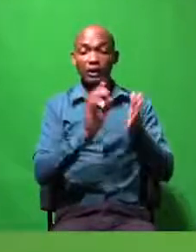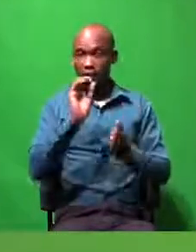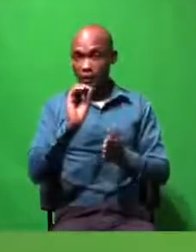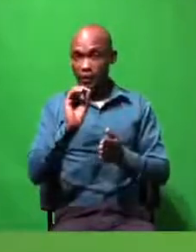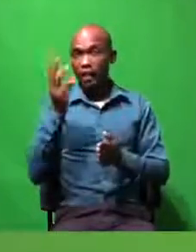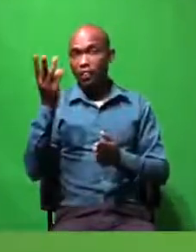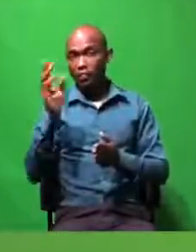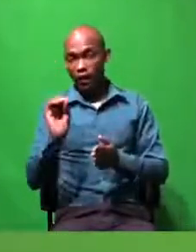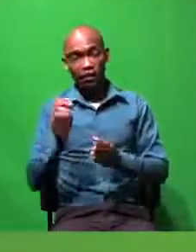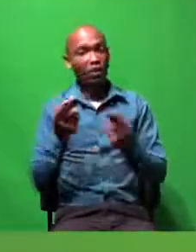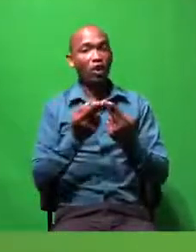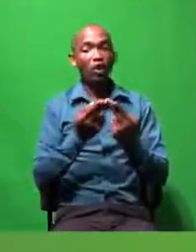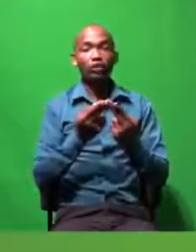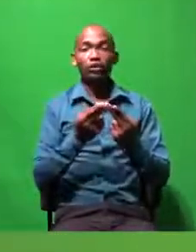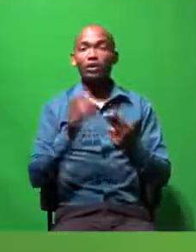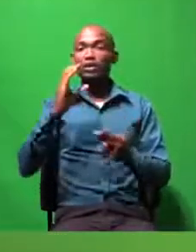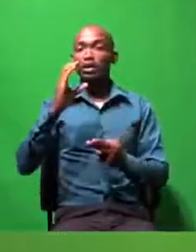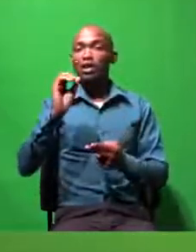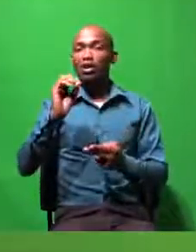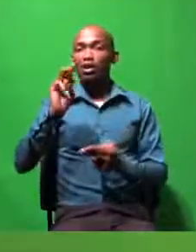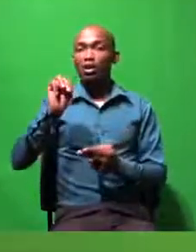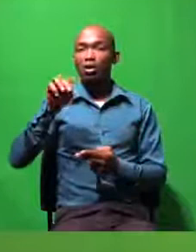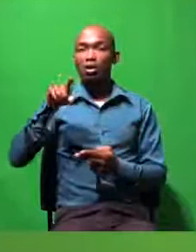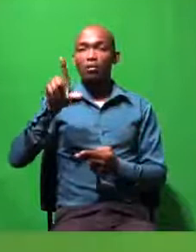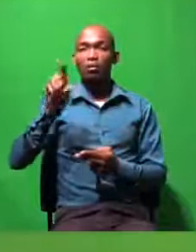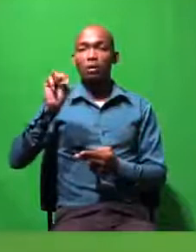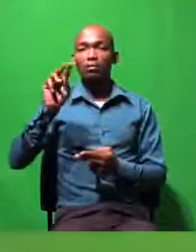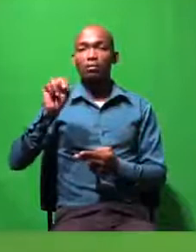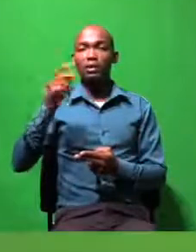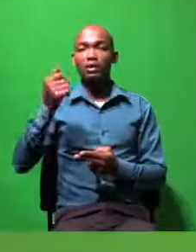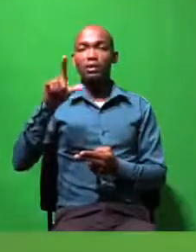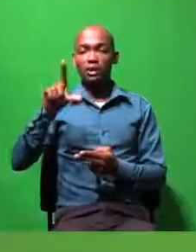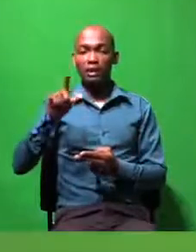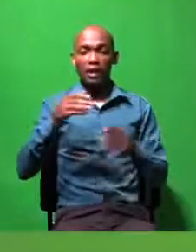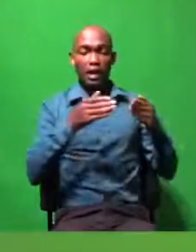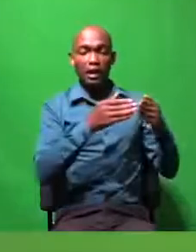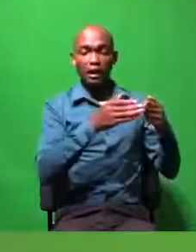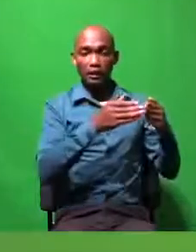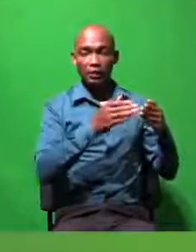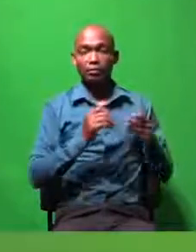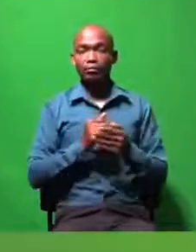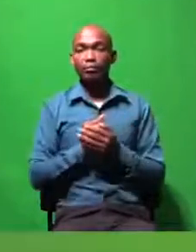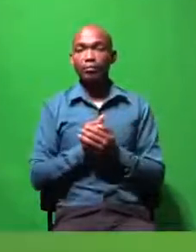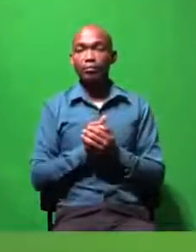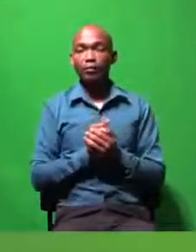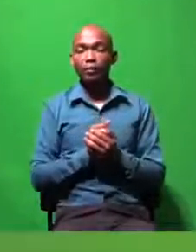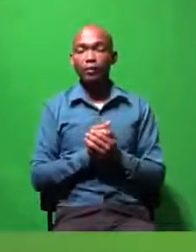are complementary angles. So 60 degrees